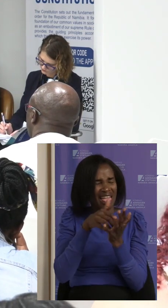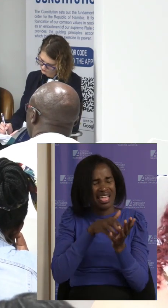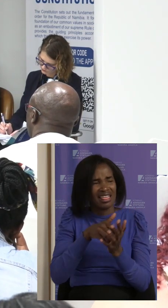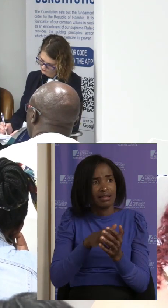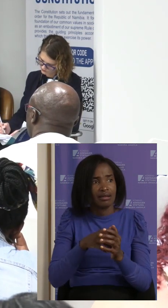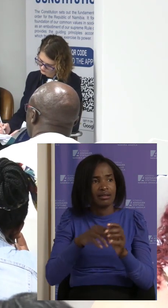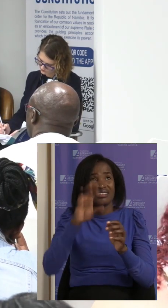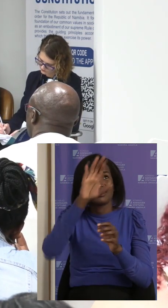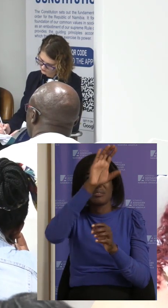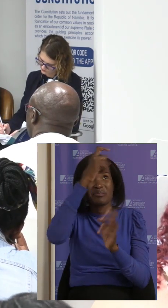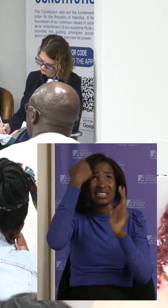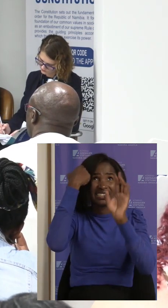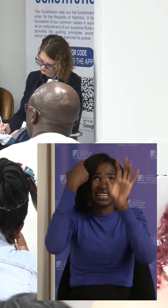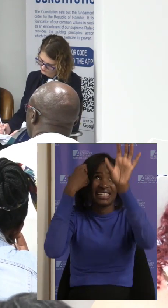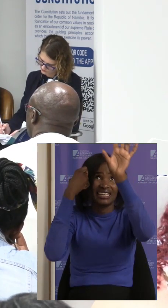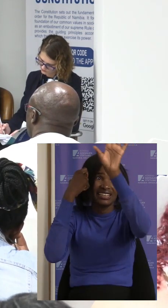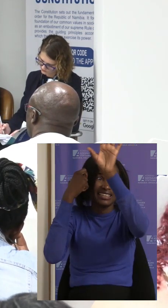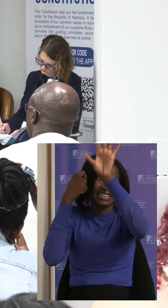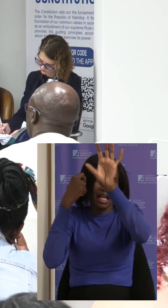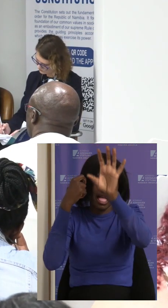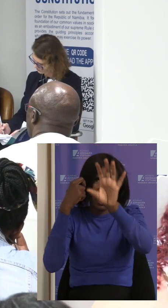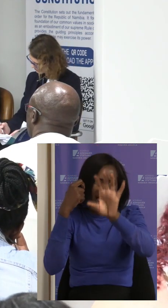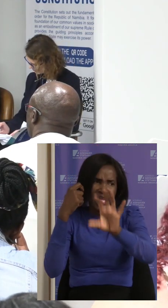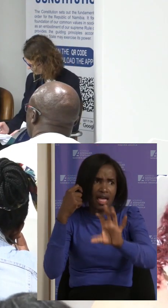From top to somewhere.